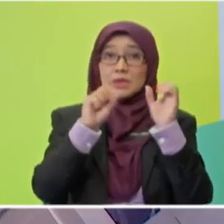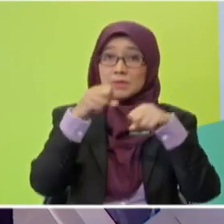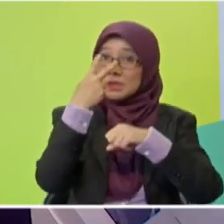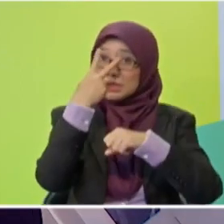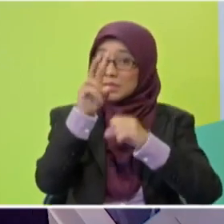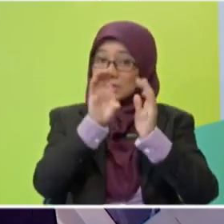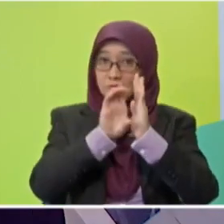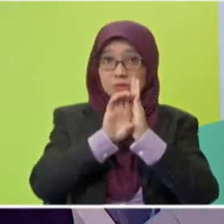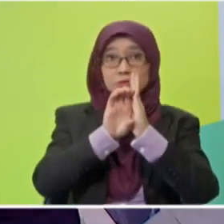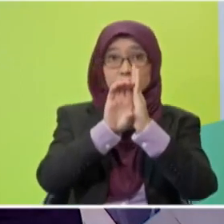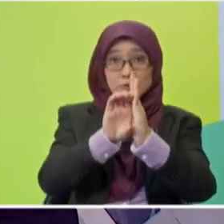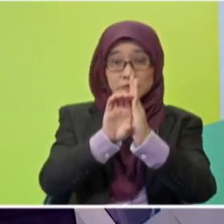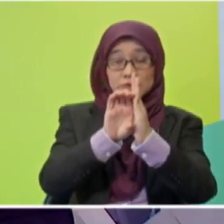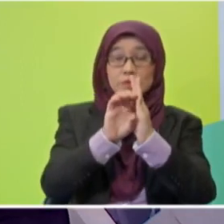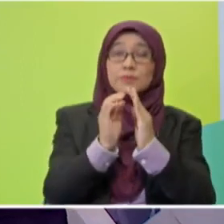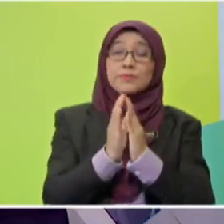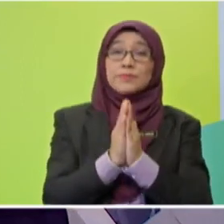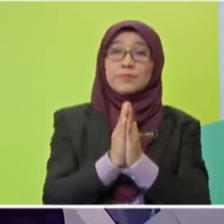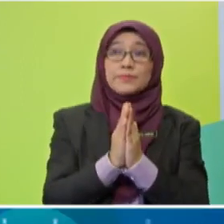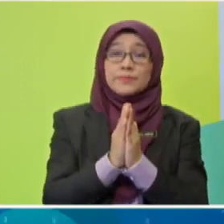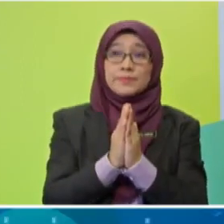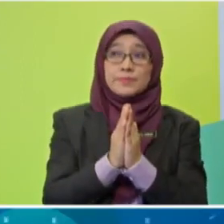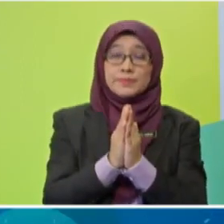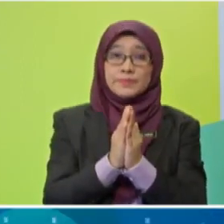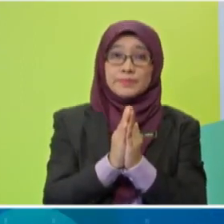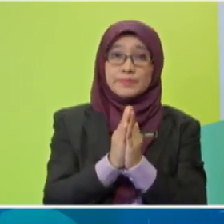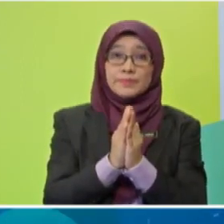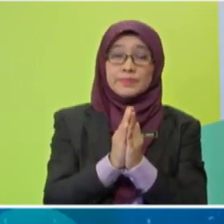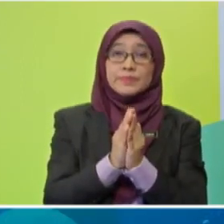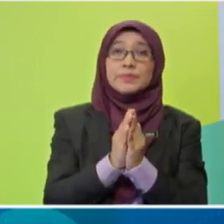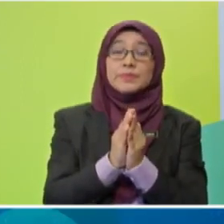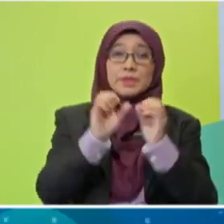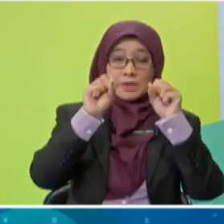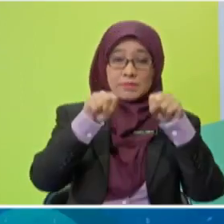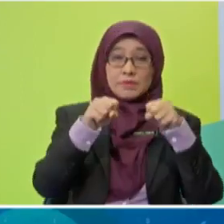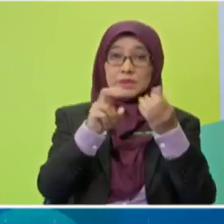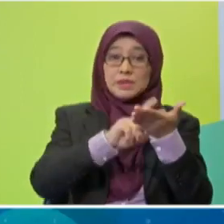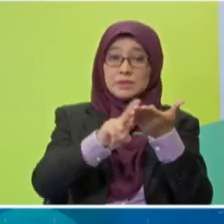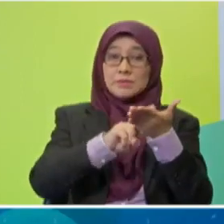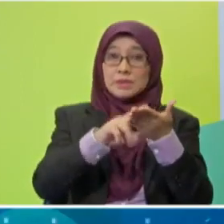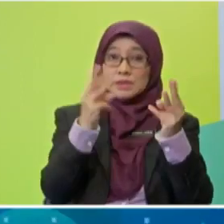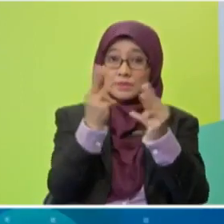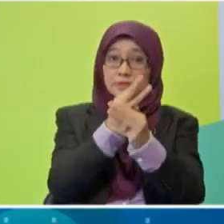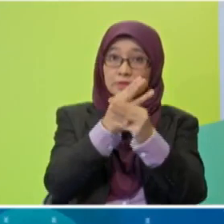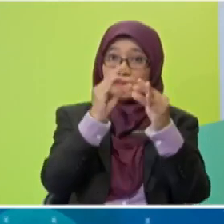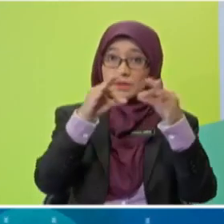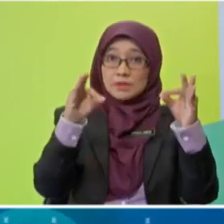for more understanding. Okay, so can you read the mathematics sentence there, Hanif? Okay, it says